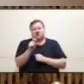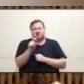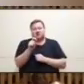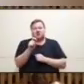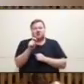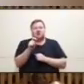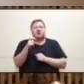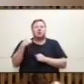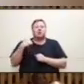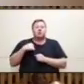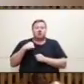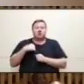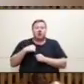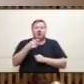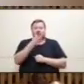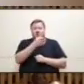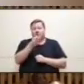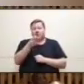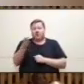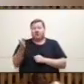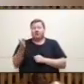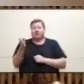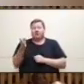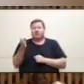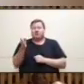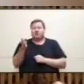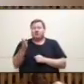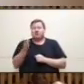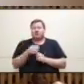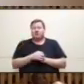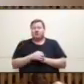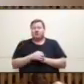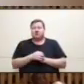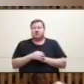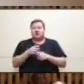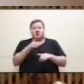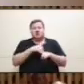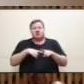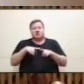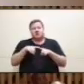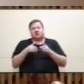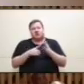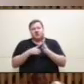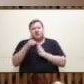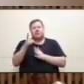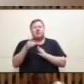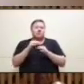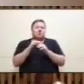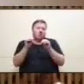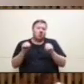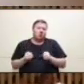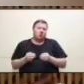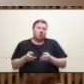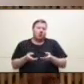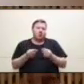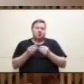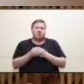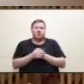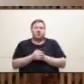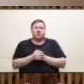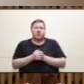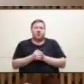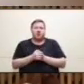municipalities have embarked on a district development model, building a water